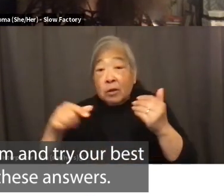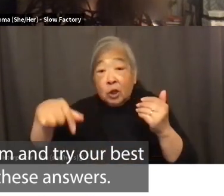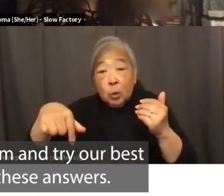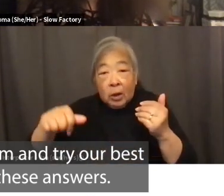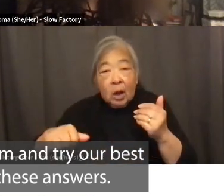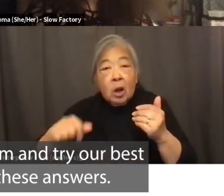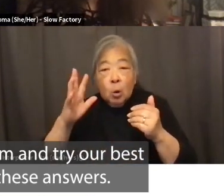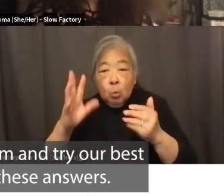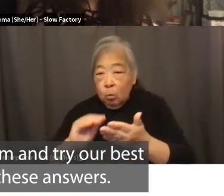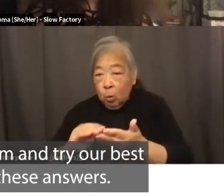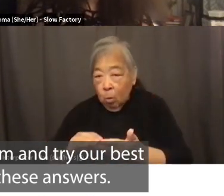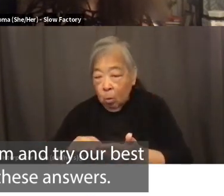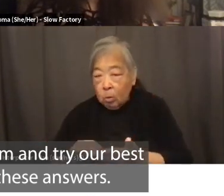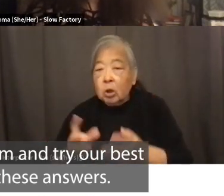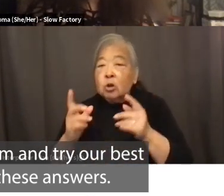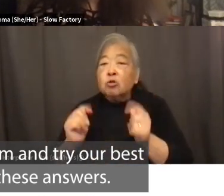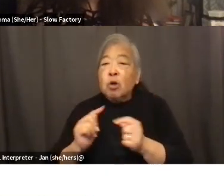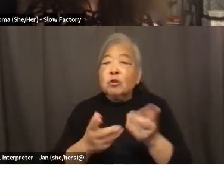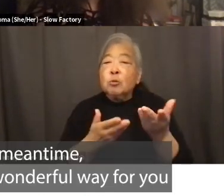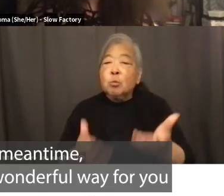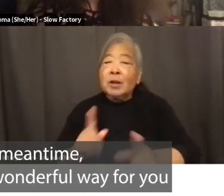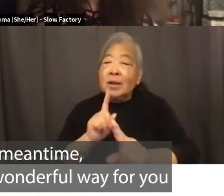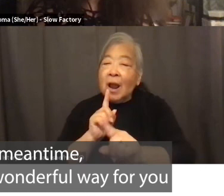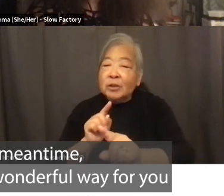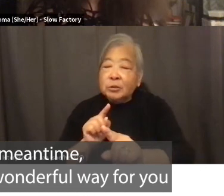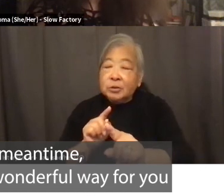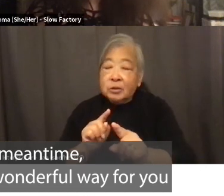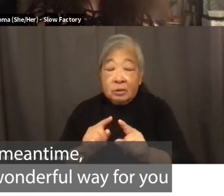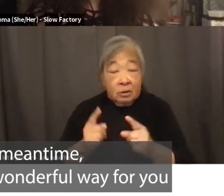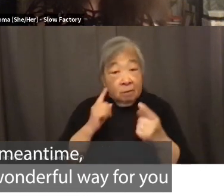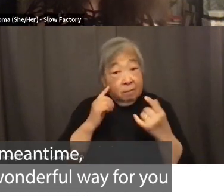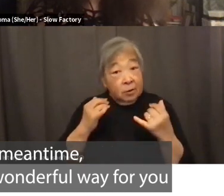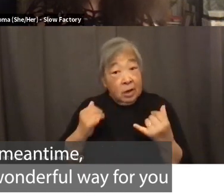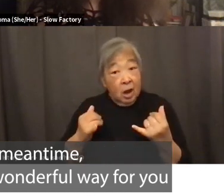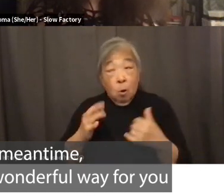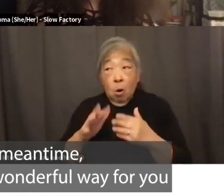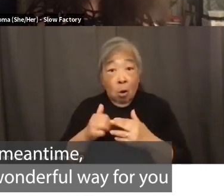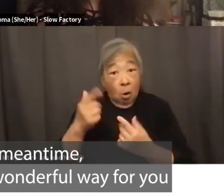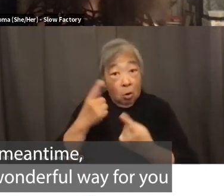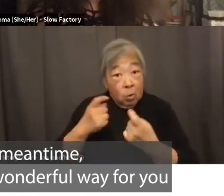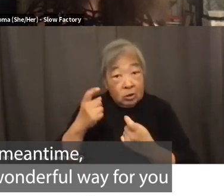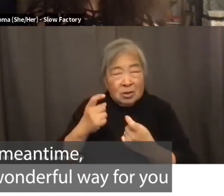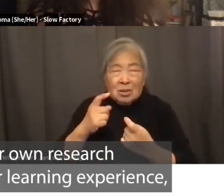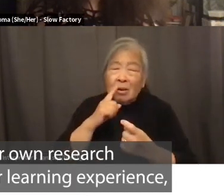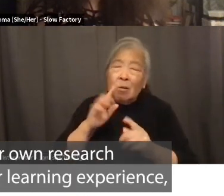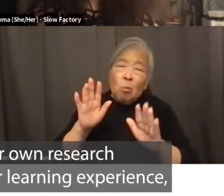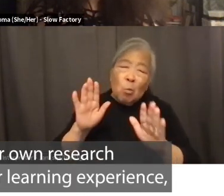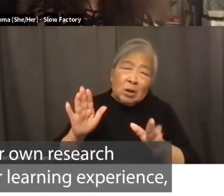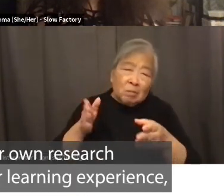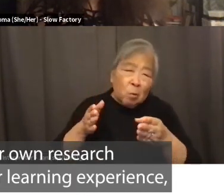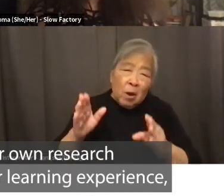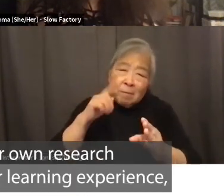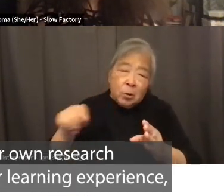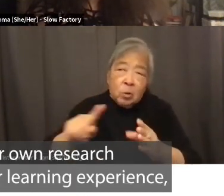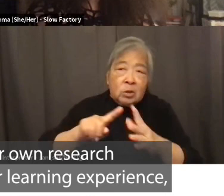try our best to bring you these answers. But in the meantime, all questions are a wonderful way for you all to start your